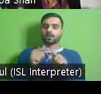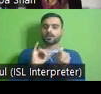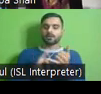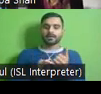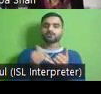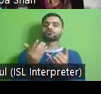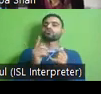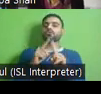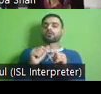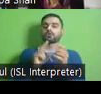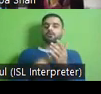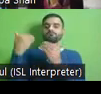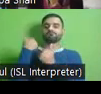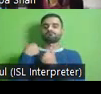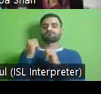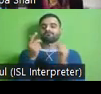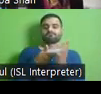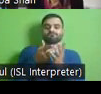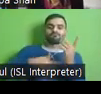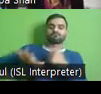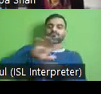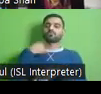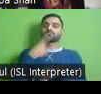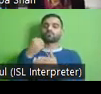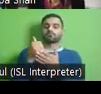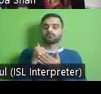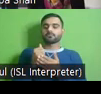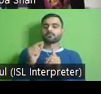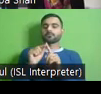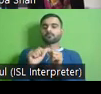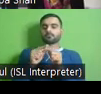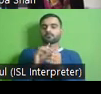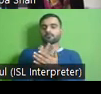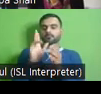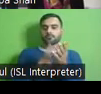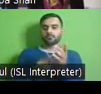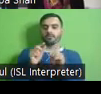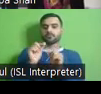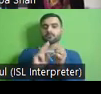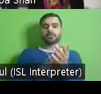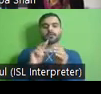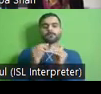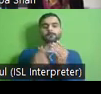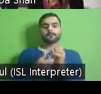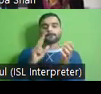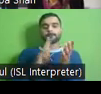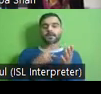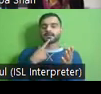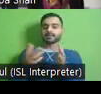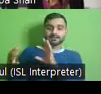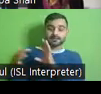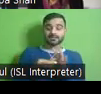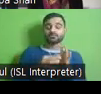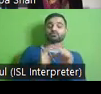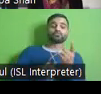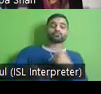important positions of responsibility in the village are those held by the Pahan and his helper, the Pahinbara. Now, these indigenous